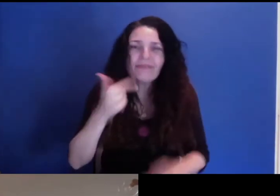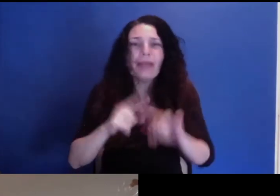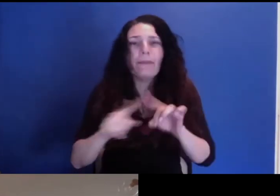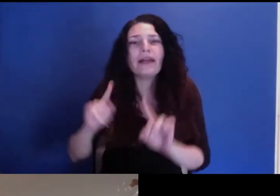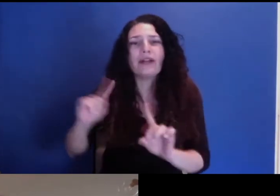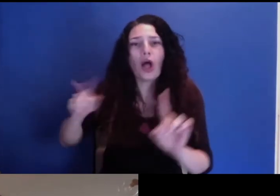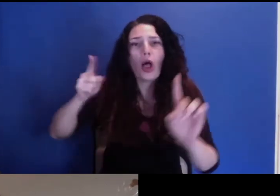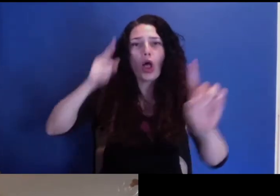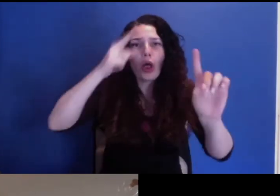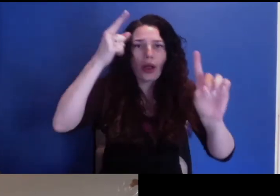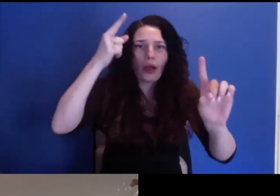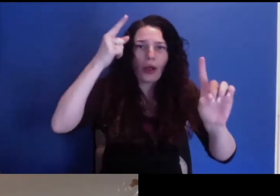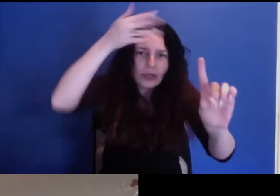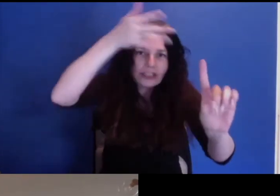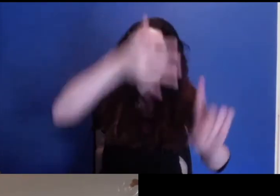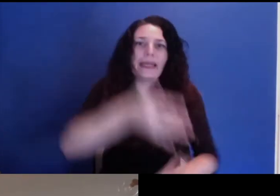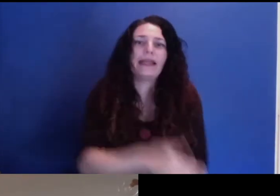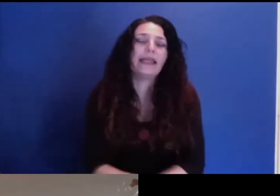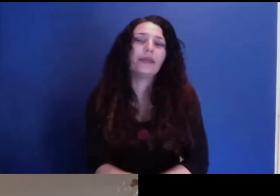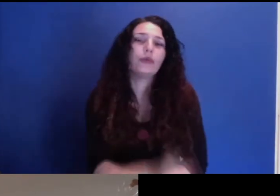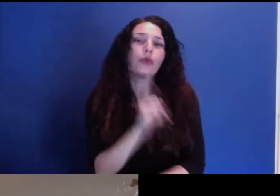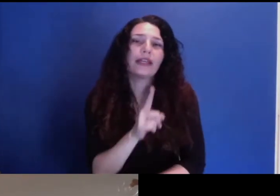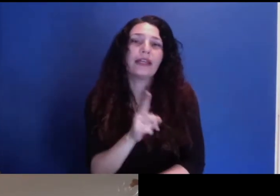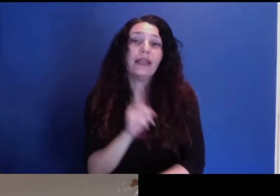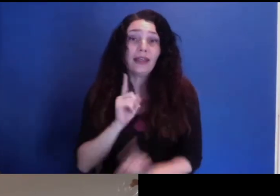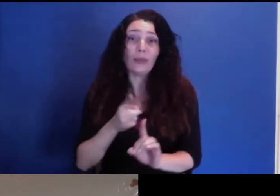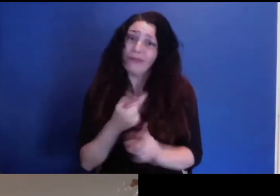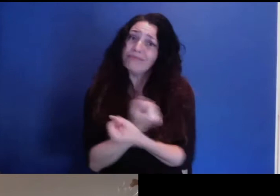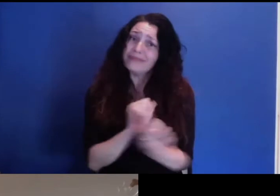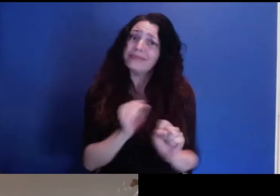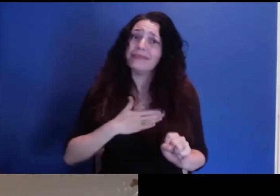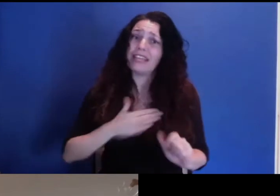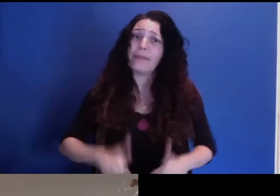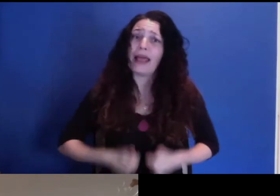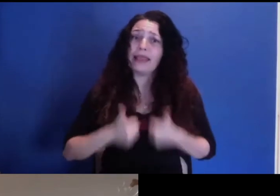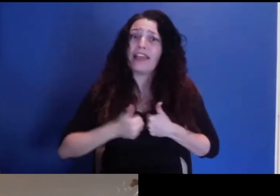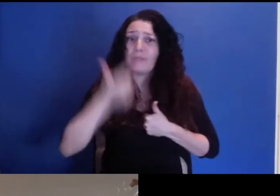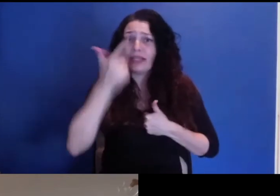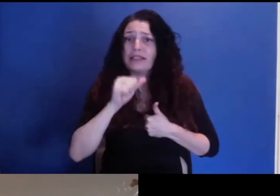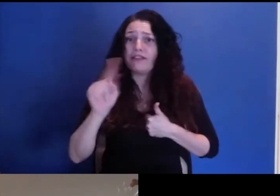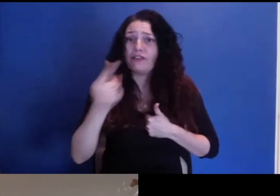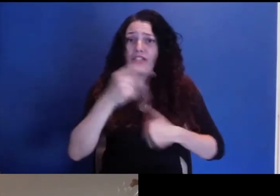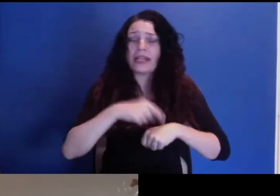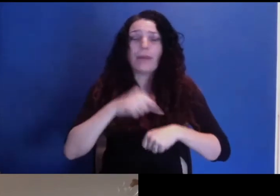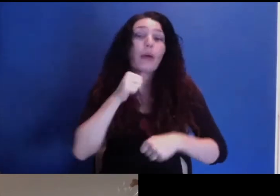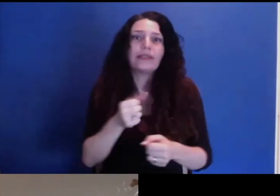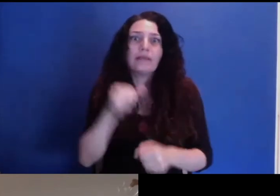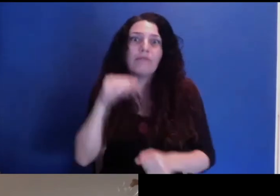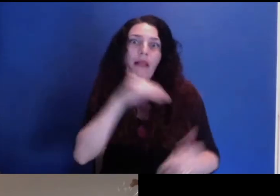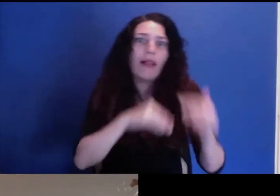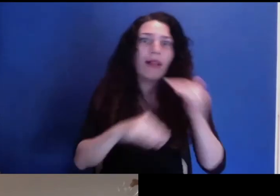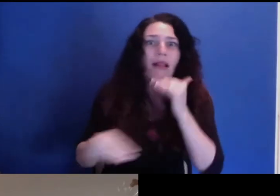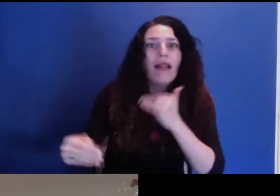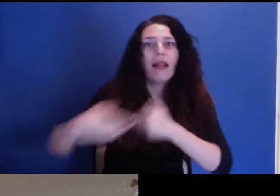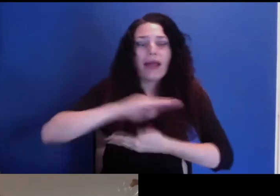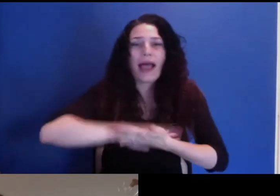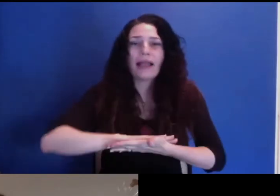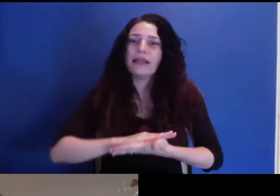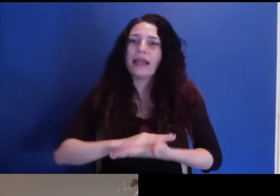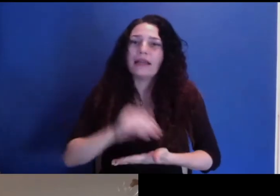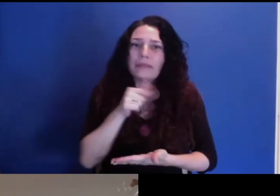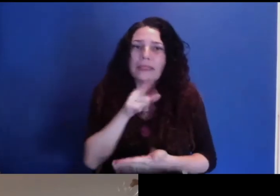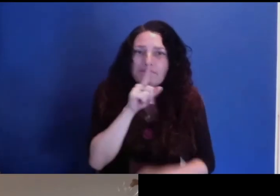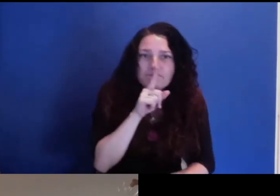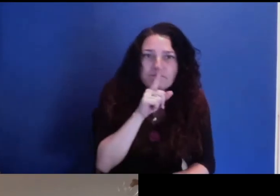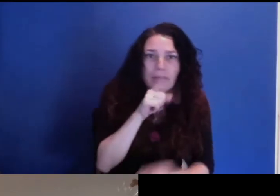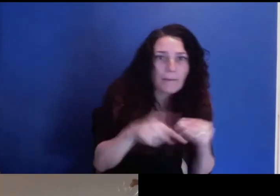ultimately, it saved my life, because for the first time in my life, I wasn't lying about who I was. Either it was me being in the closet about being gay, or me